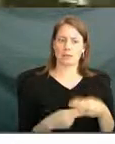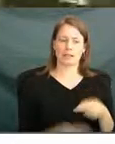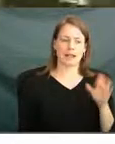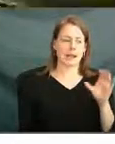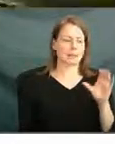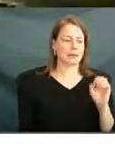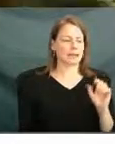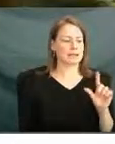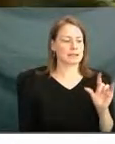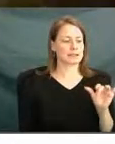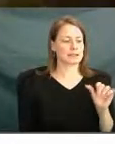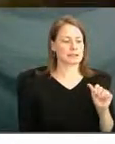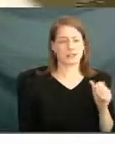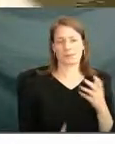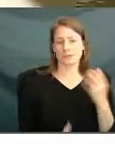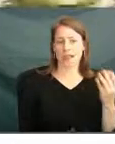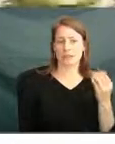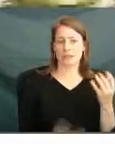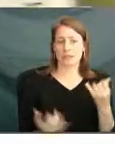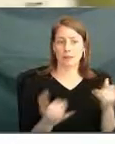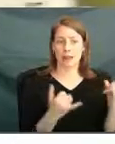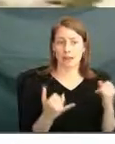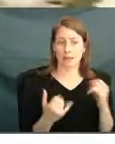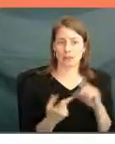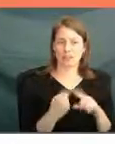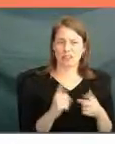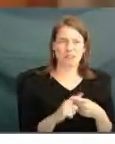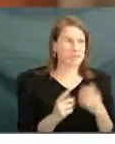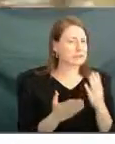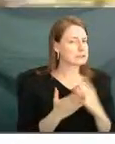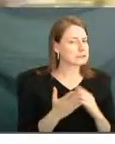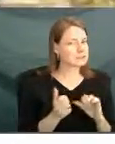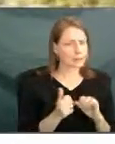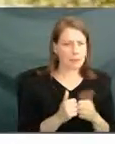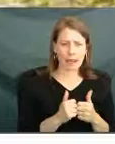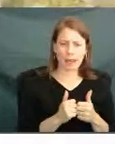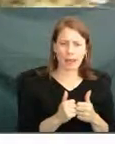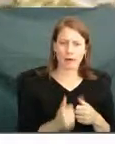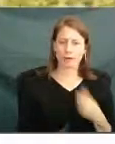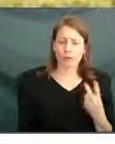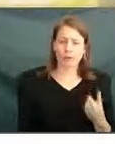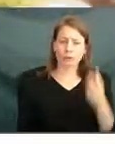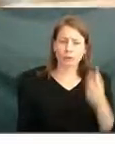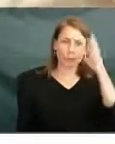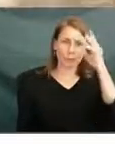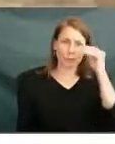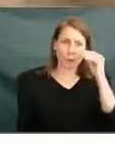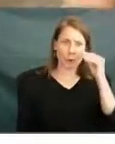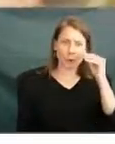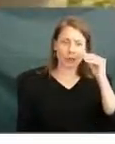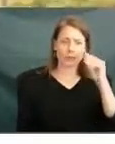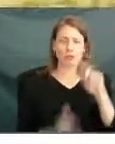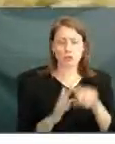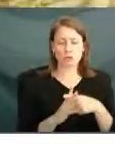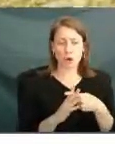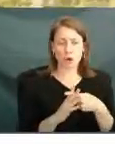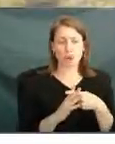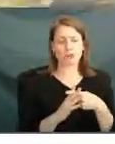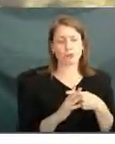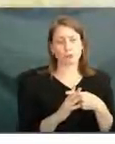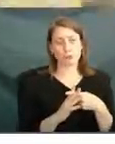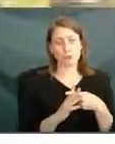Somehow the 2 boys started to attack Silje. They hit her, kicked